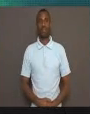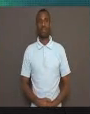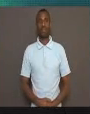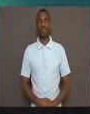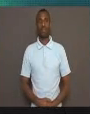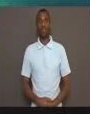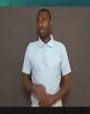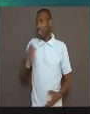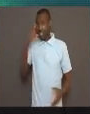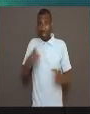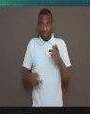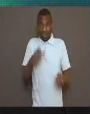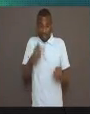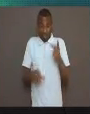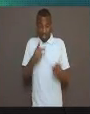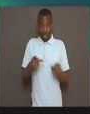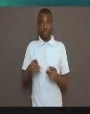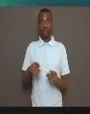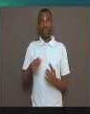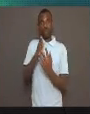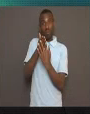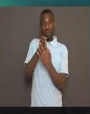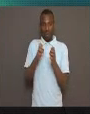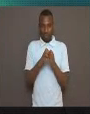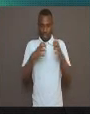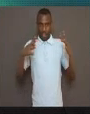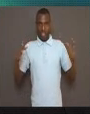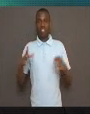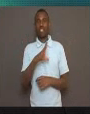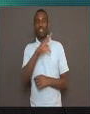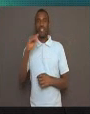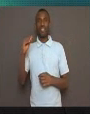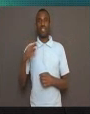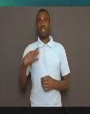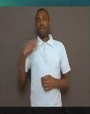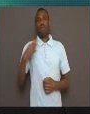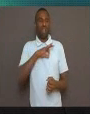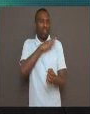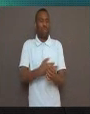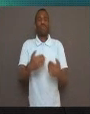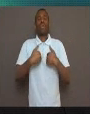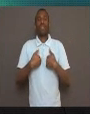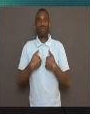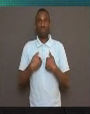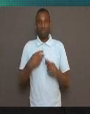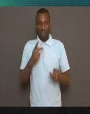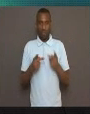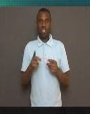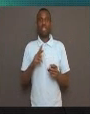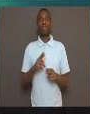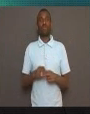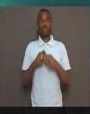The correlation between extension and applied force is